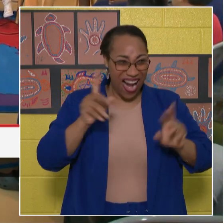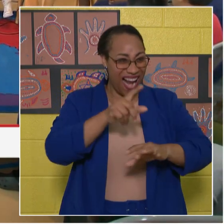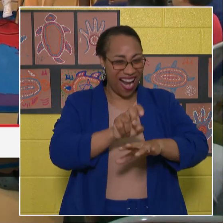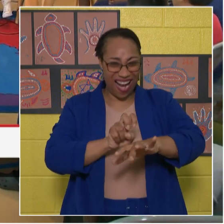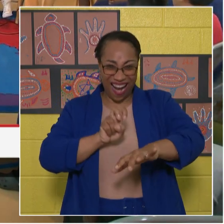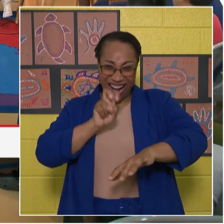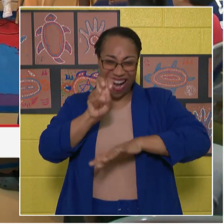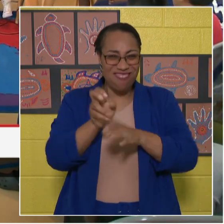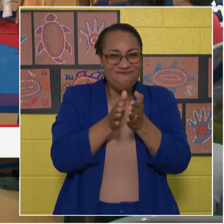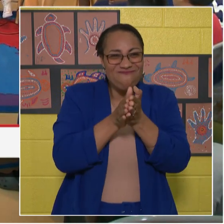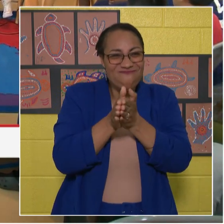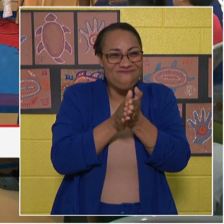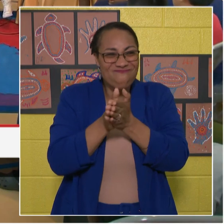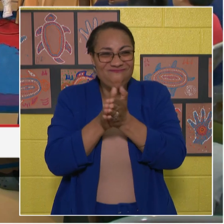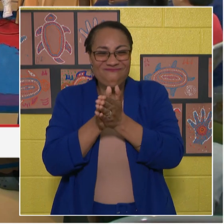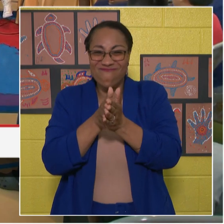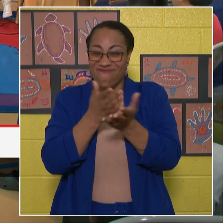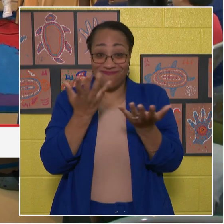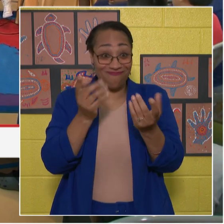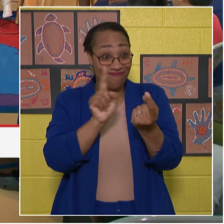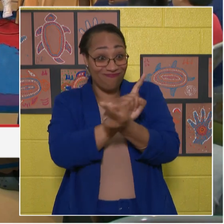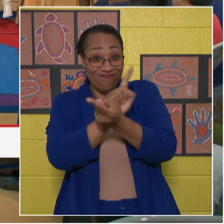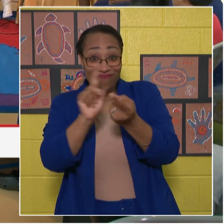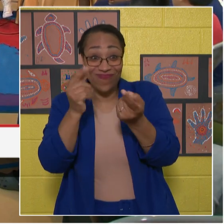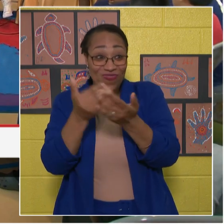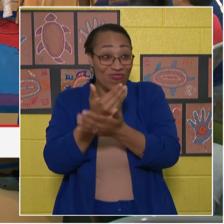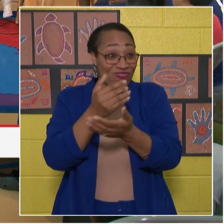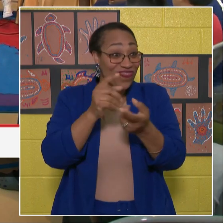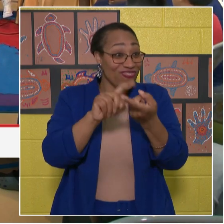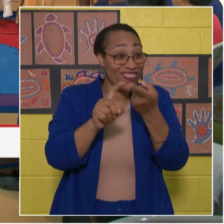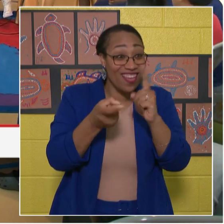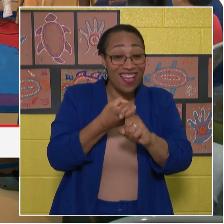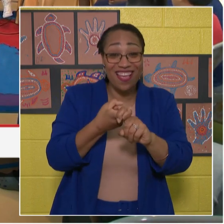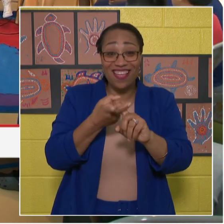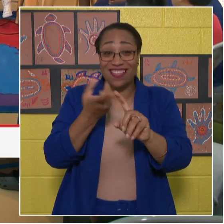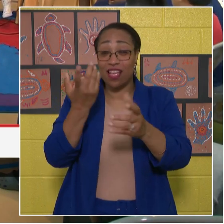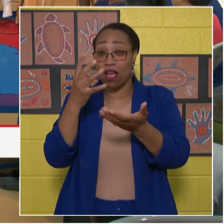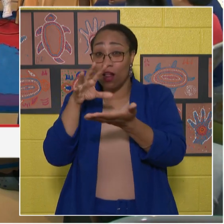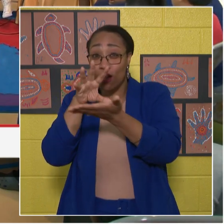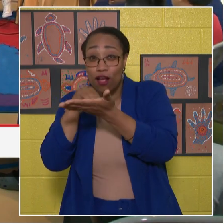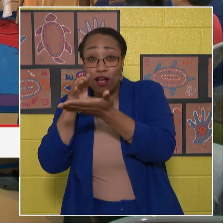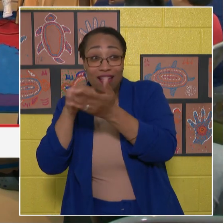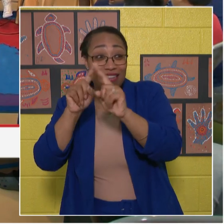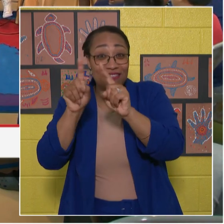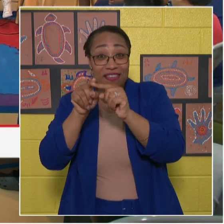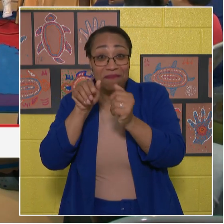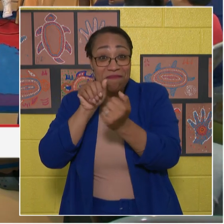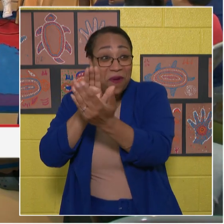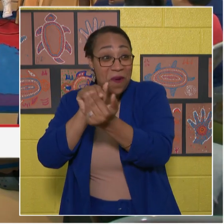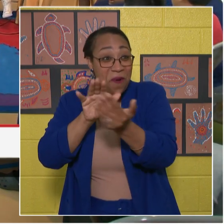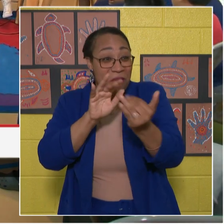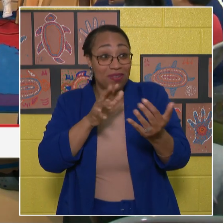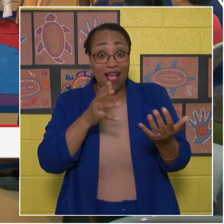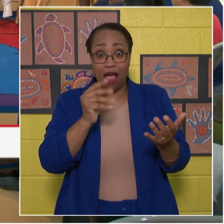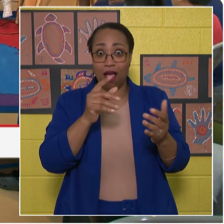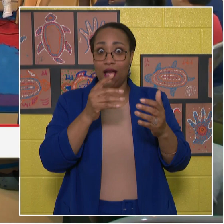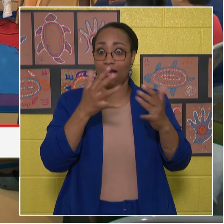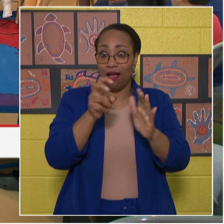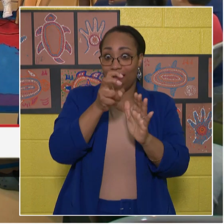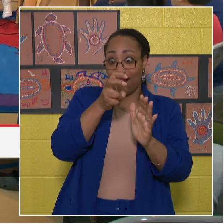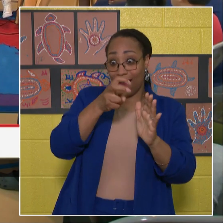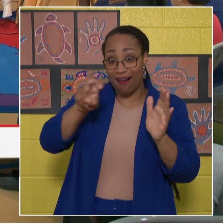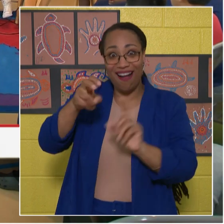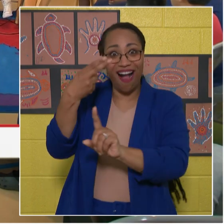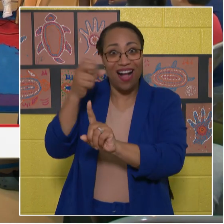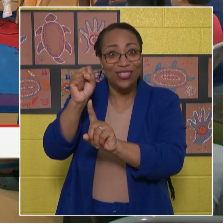challenging courses, and you're going to be on your way to graduating from high school, going on to what's next for you